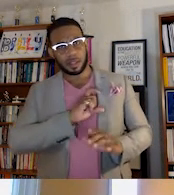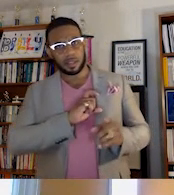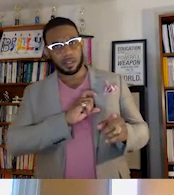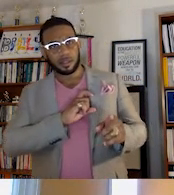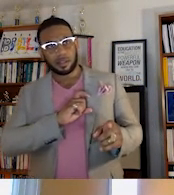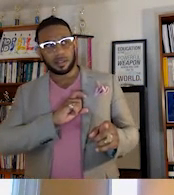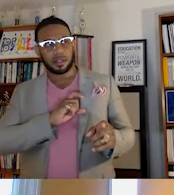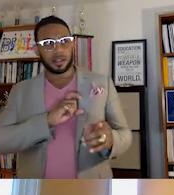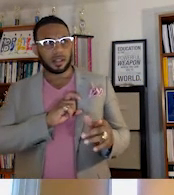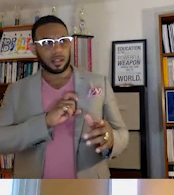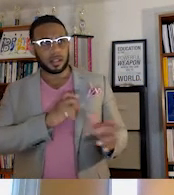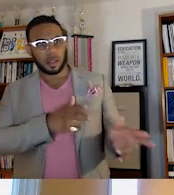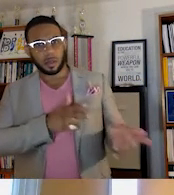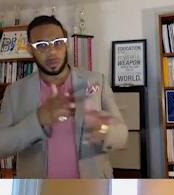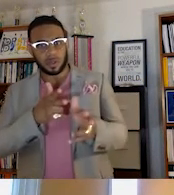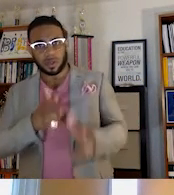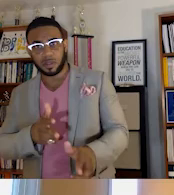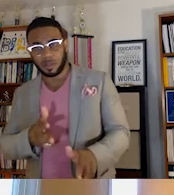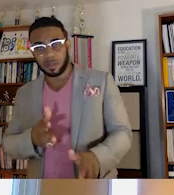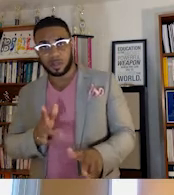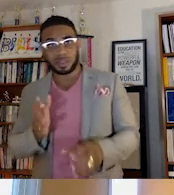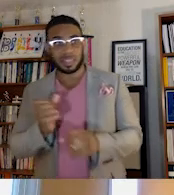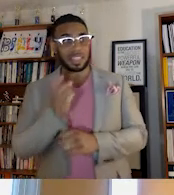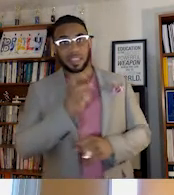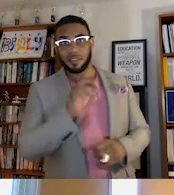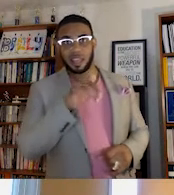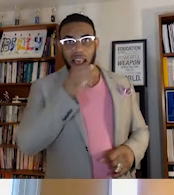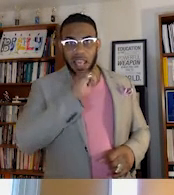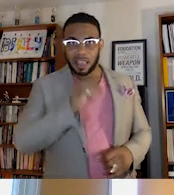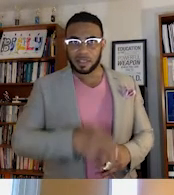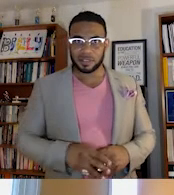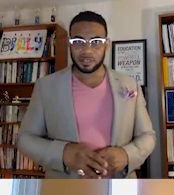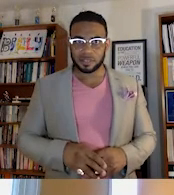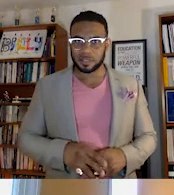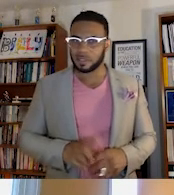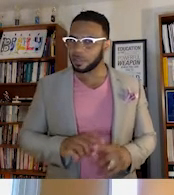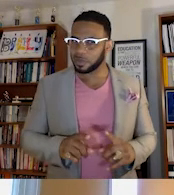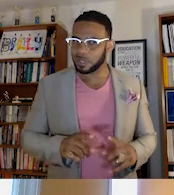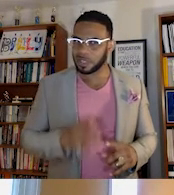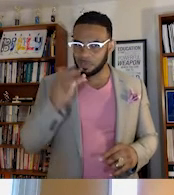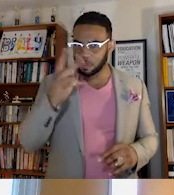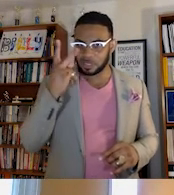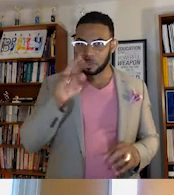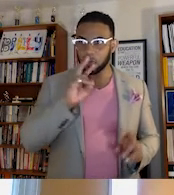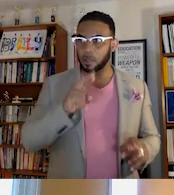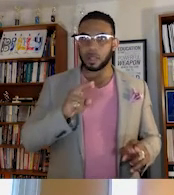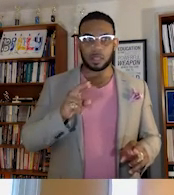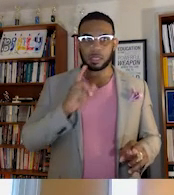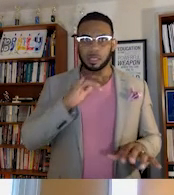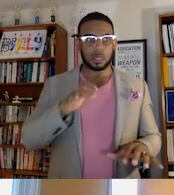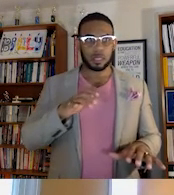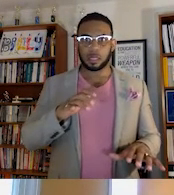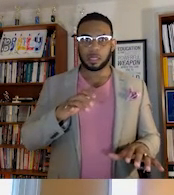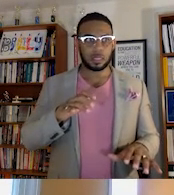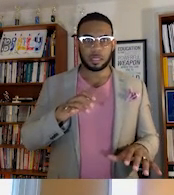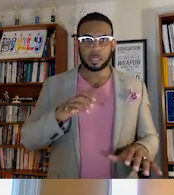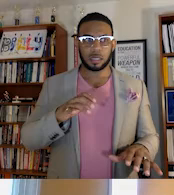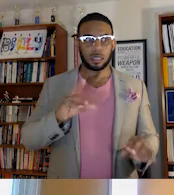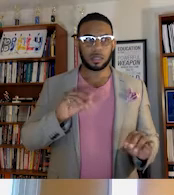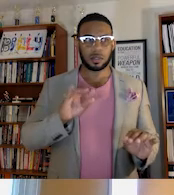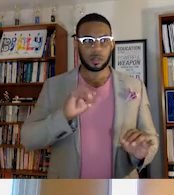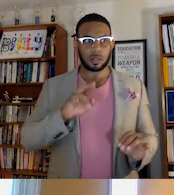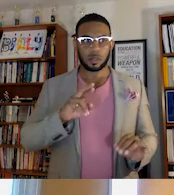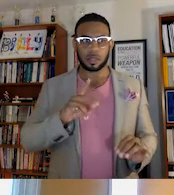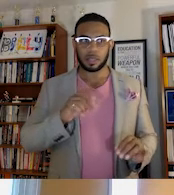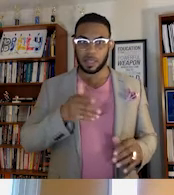officer pulling someone over to give her ice cream. But if you see her reaction, she's like, no, sir.